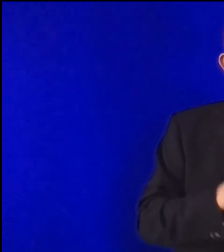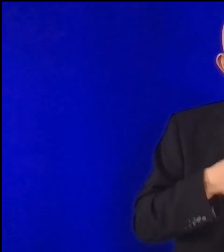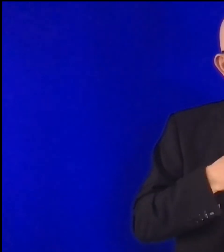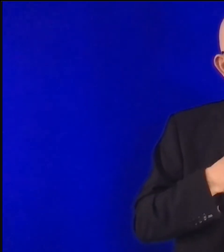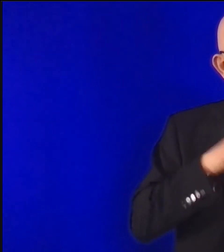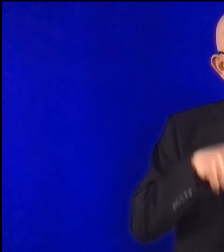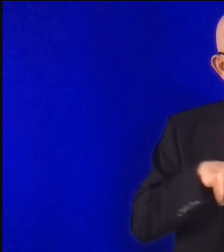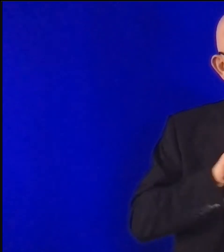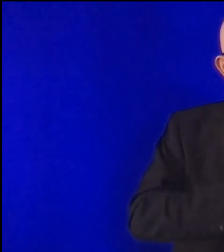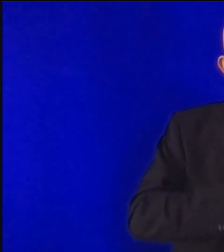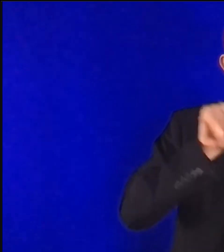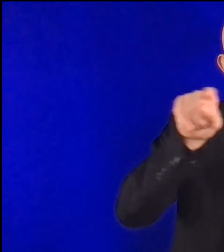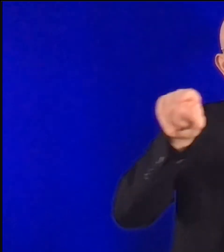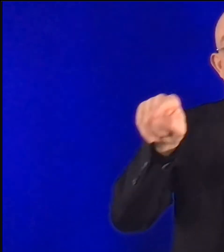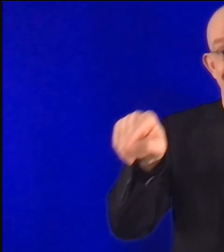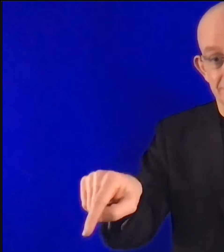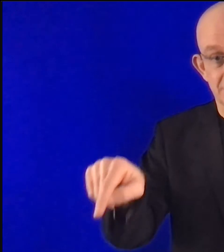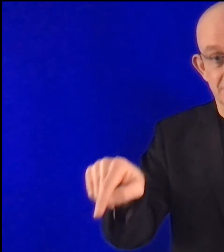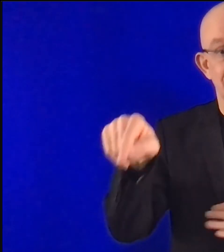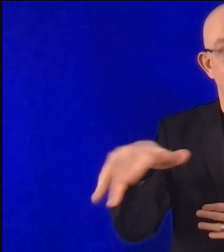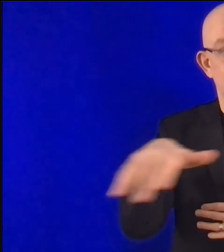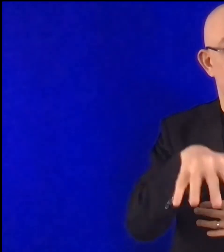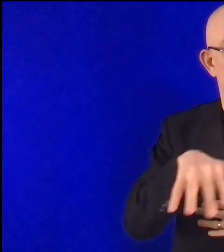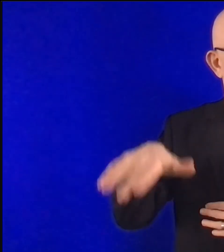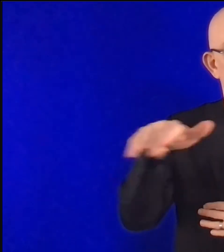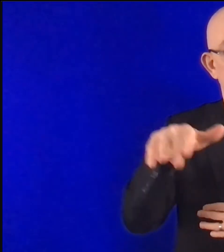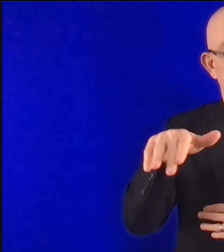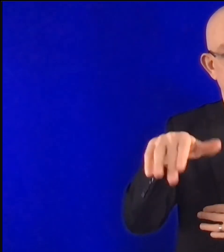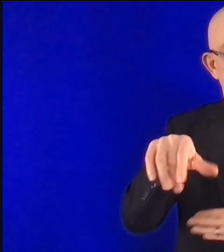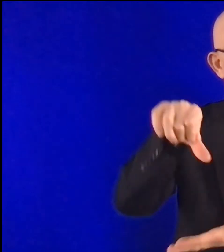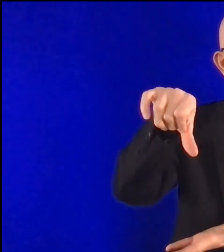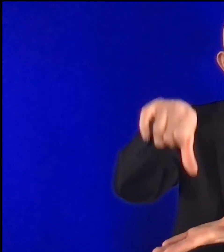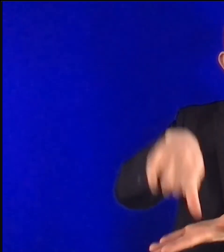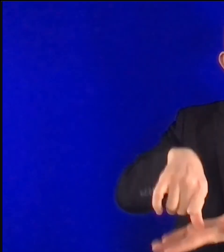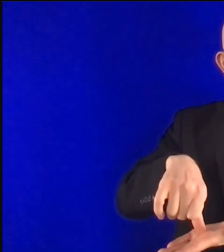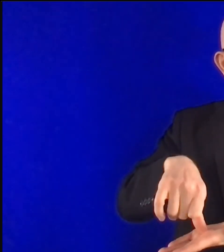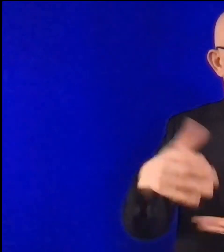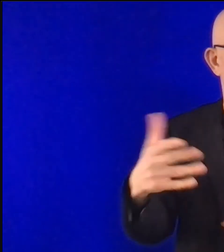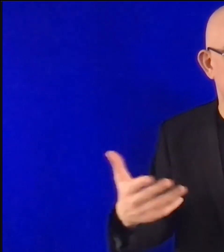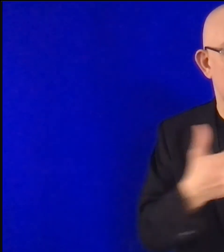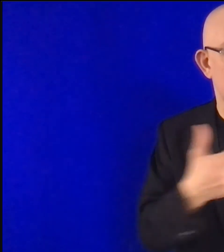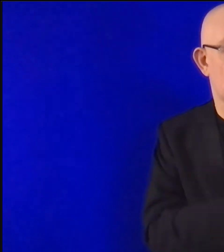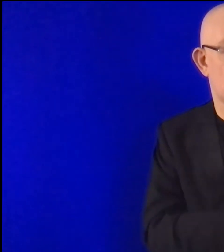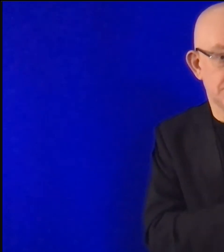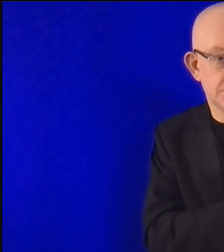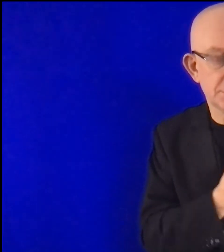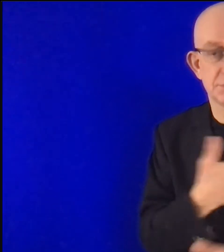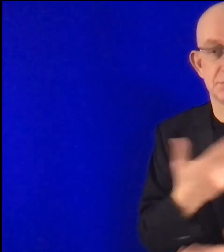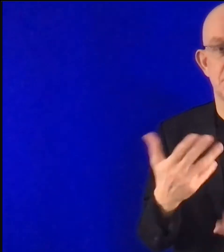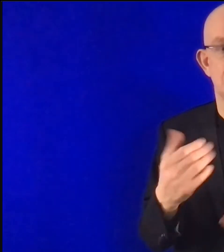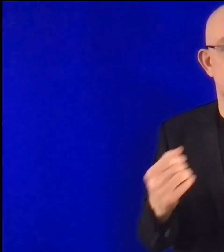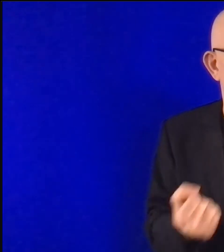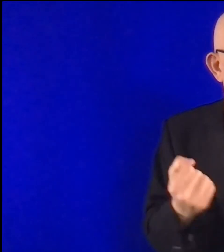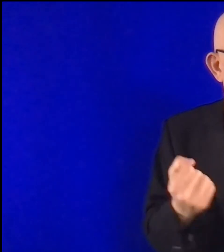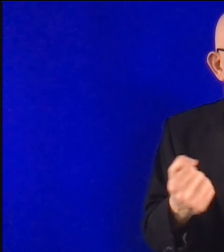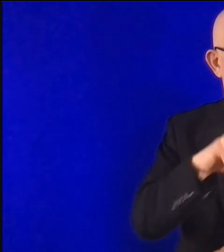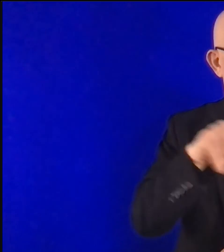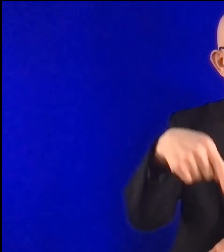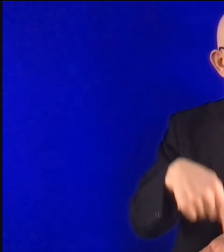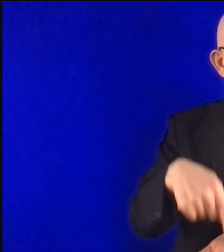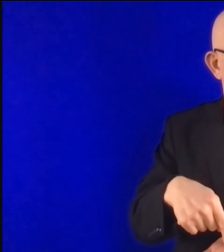and the transport is inaccessible, the caregiver support is not available, and the toilets basically